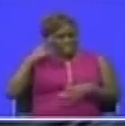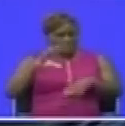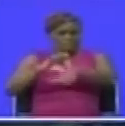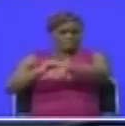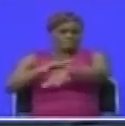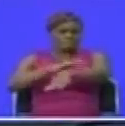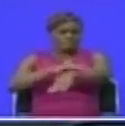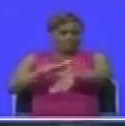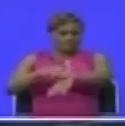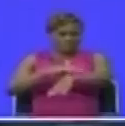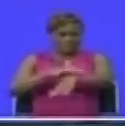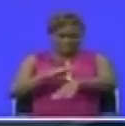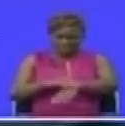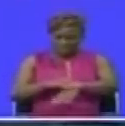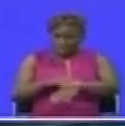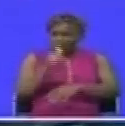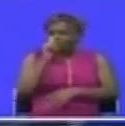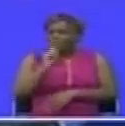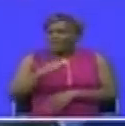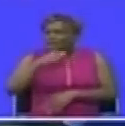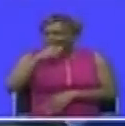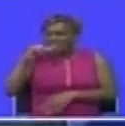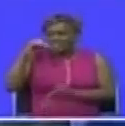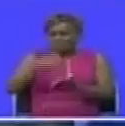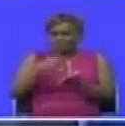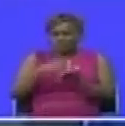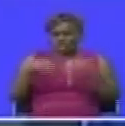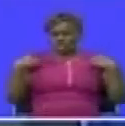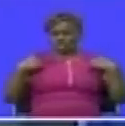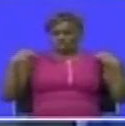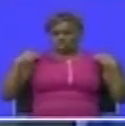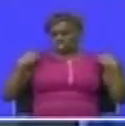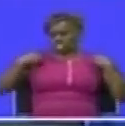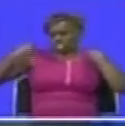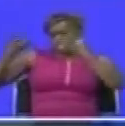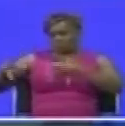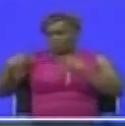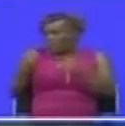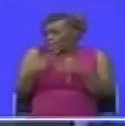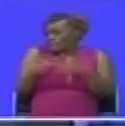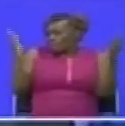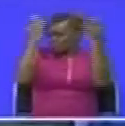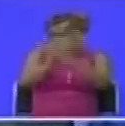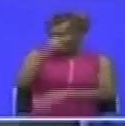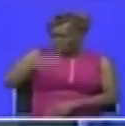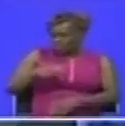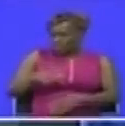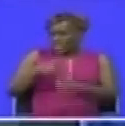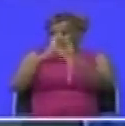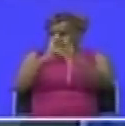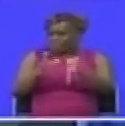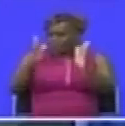as a semi-private affair, which usually involves taking off your clothes. But tonight, KTN's